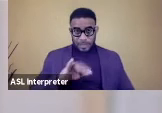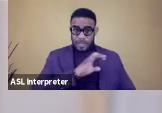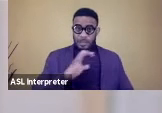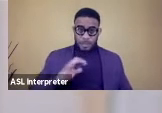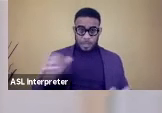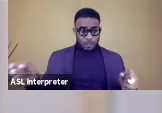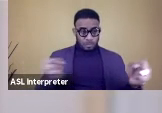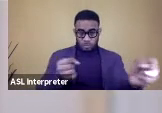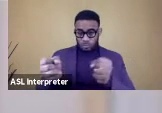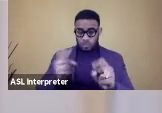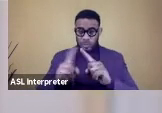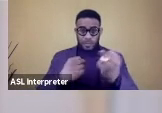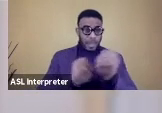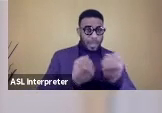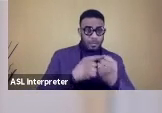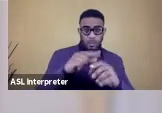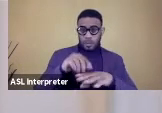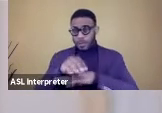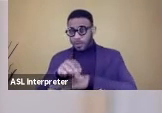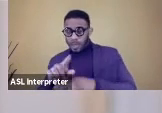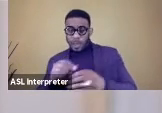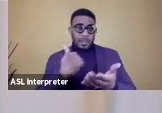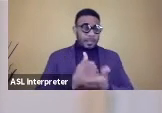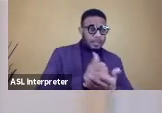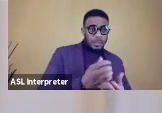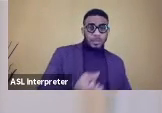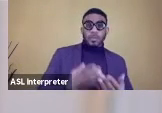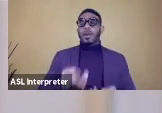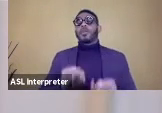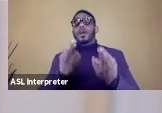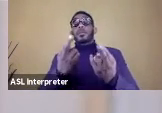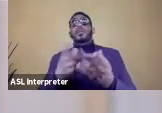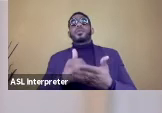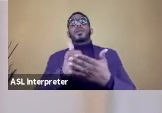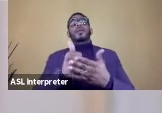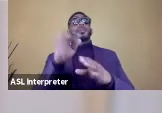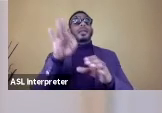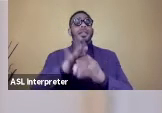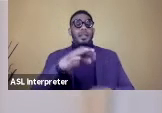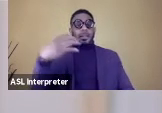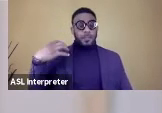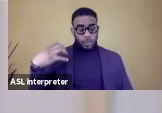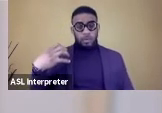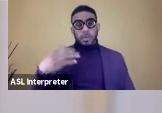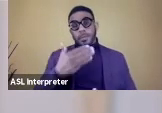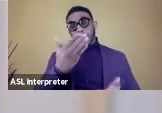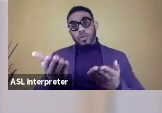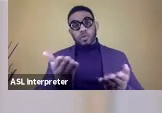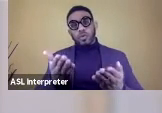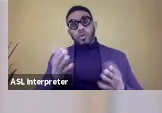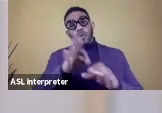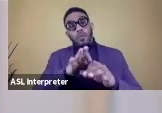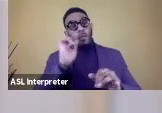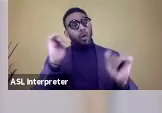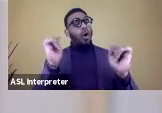brought together advocates to advise, assist, and provide recommendations to help elections officials better serve voters